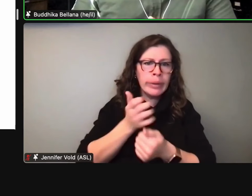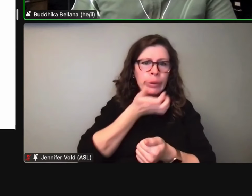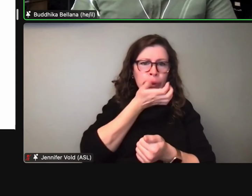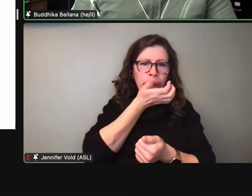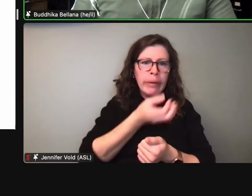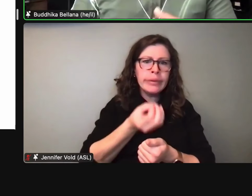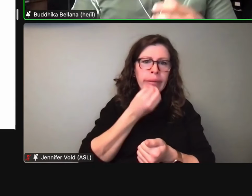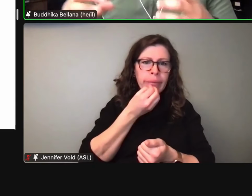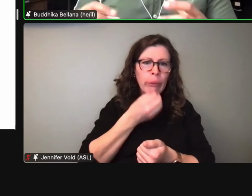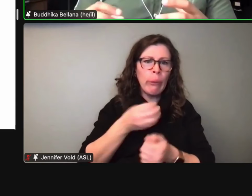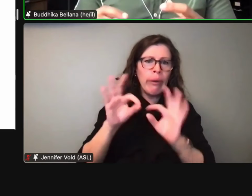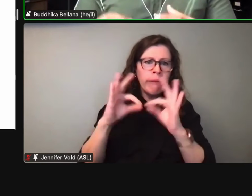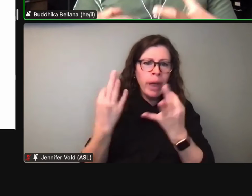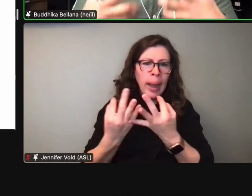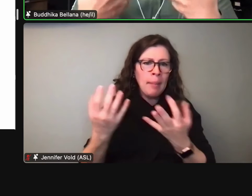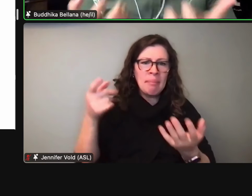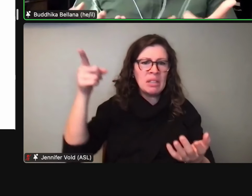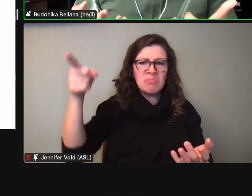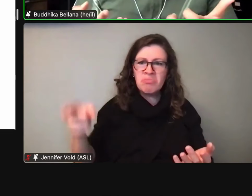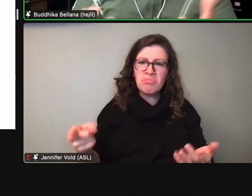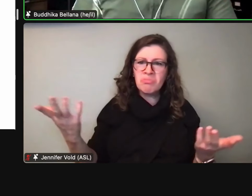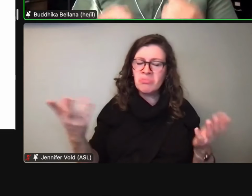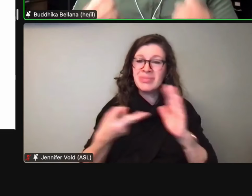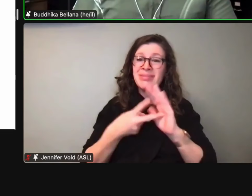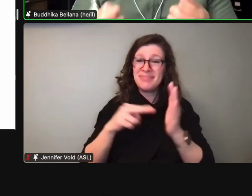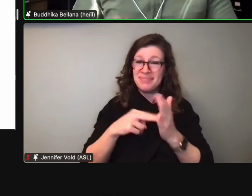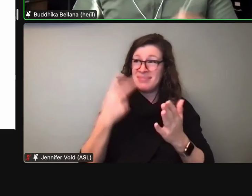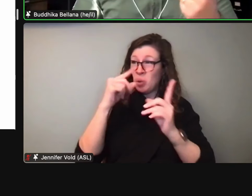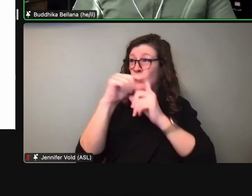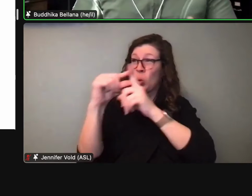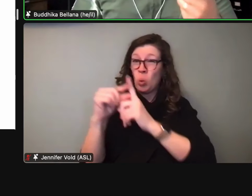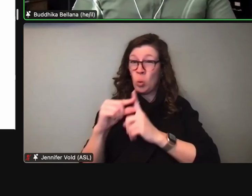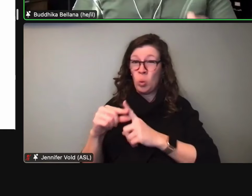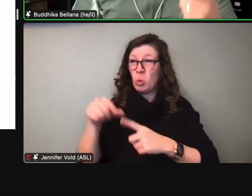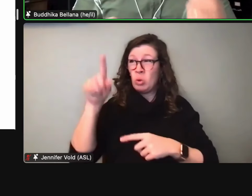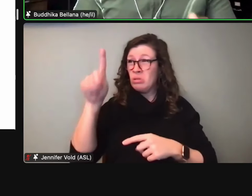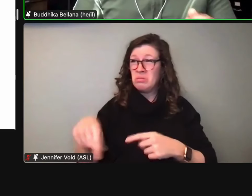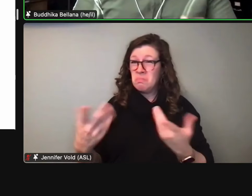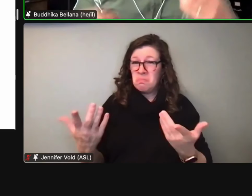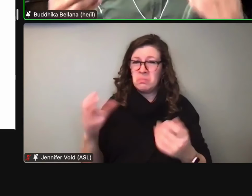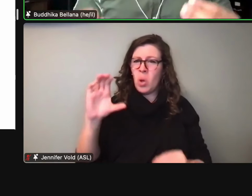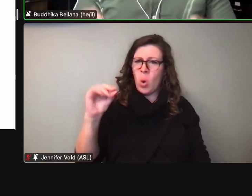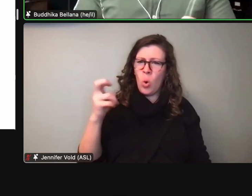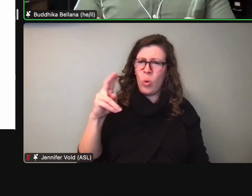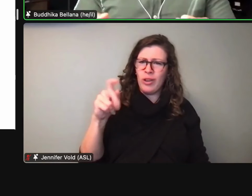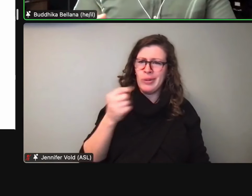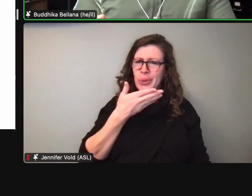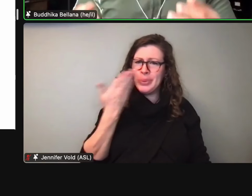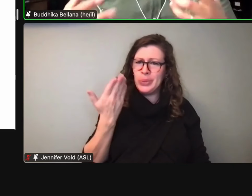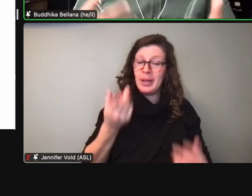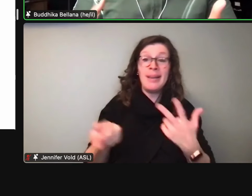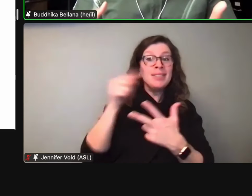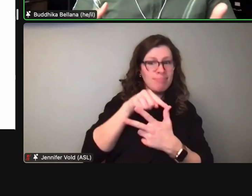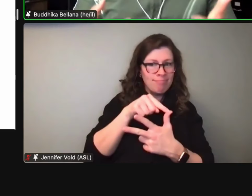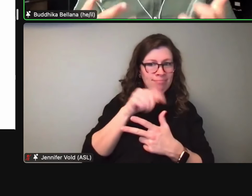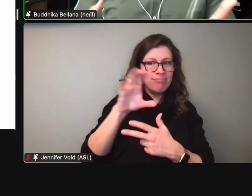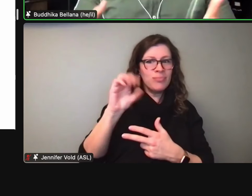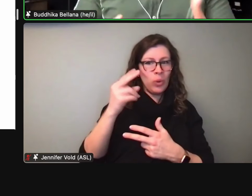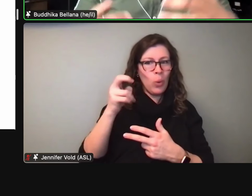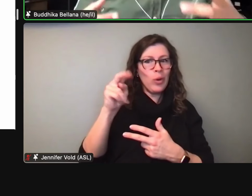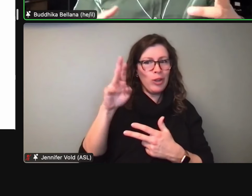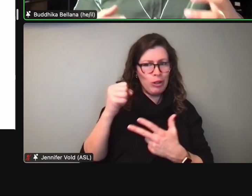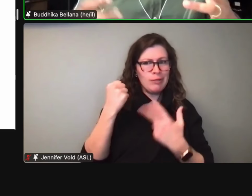family, suggesting that the coherence of the story, the extent to which you're actually able to access that deep situation level meaning, seems to